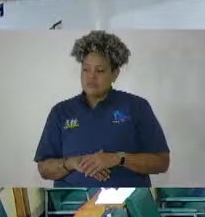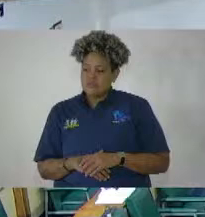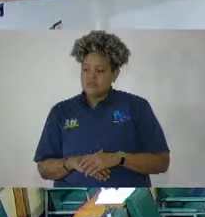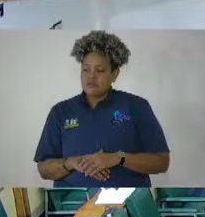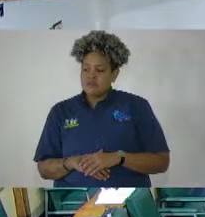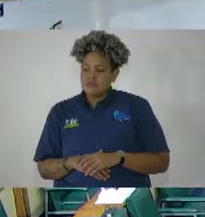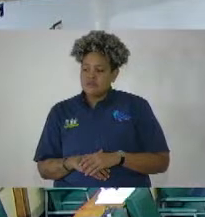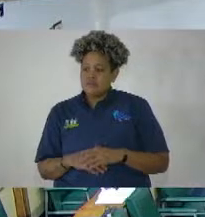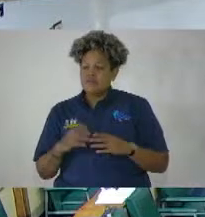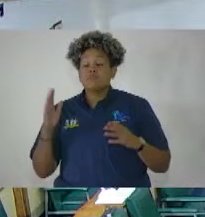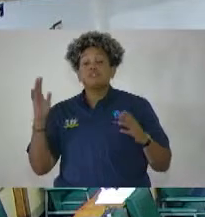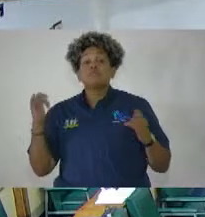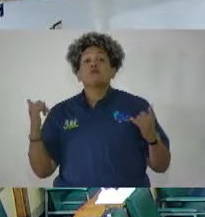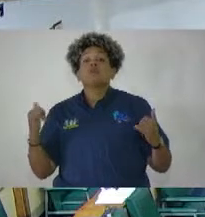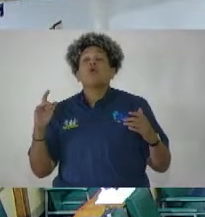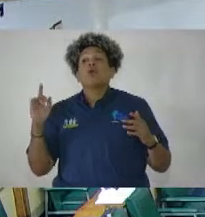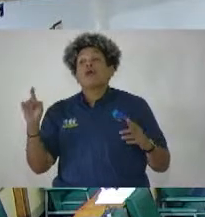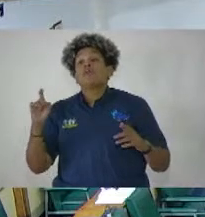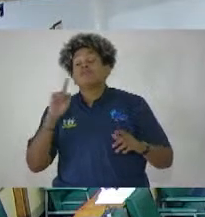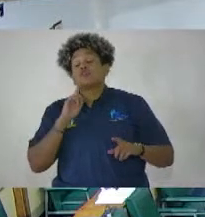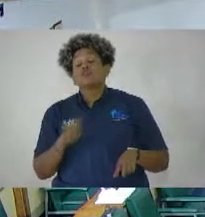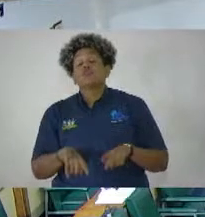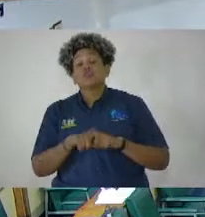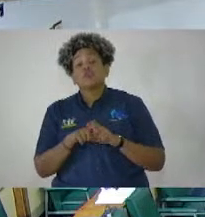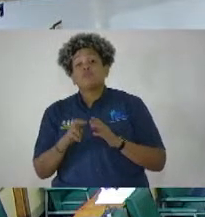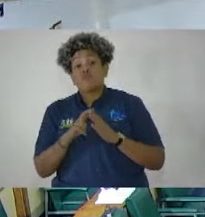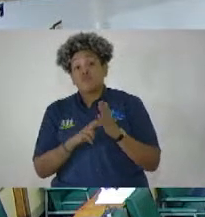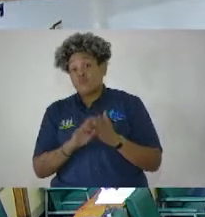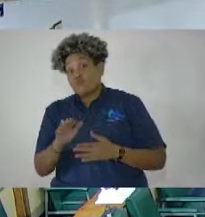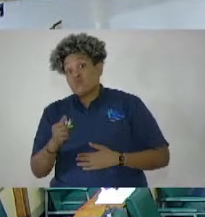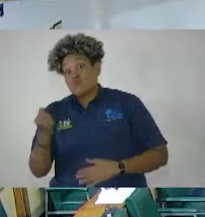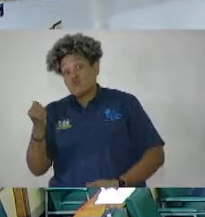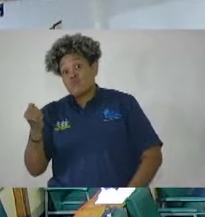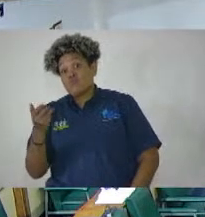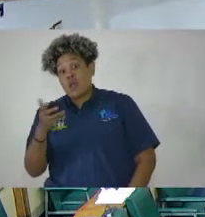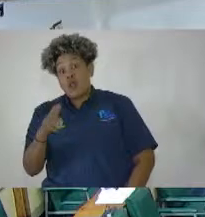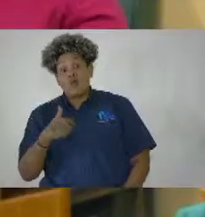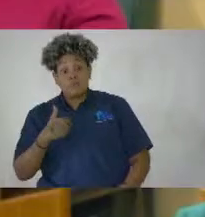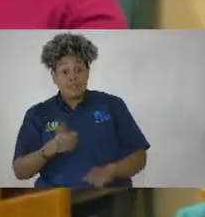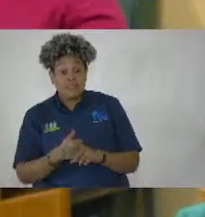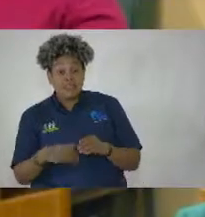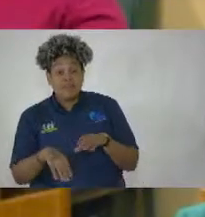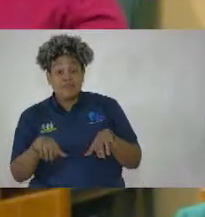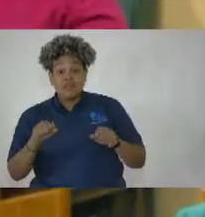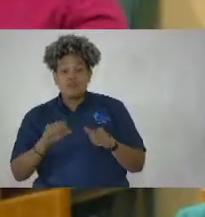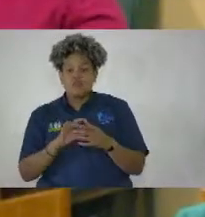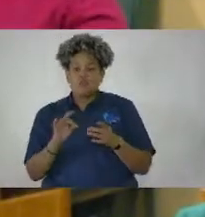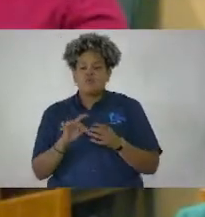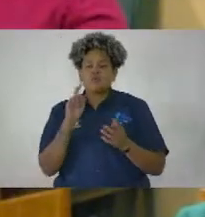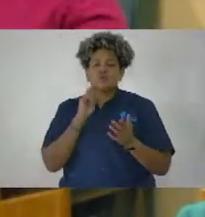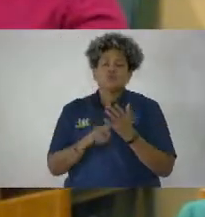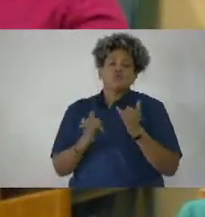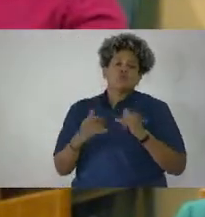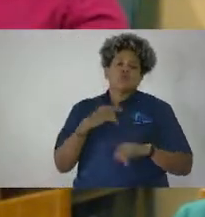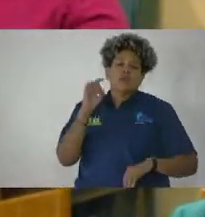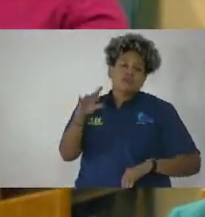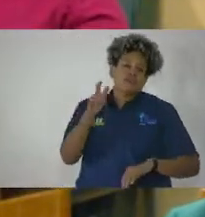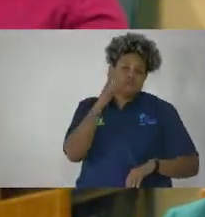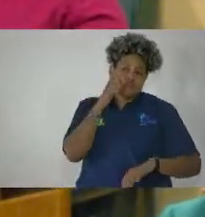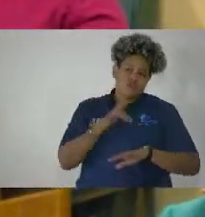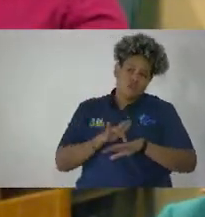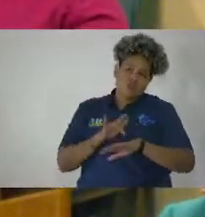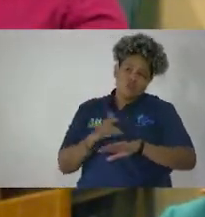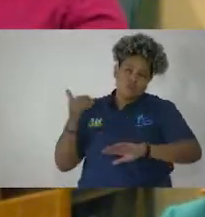Mr. Speaker, I now move for the suspension of the standing orders to enable me to take the motion notice of which I gave earlier.